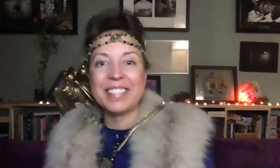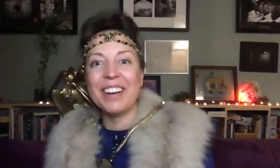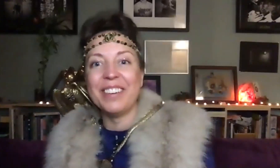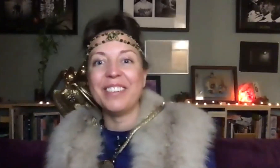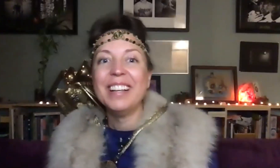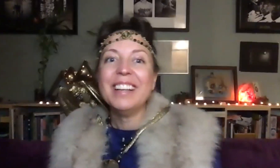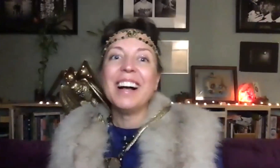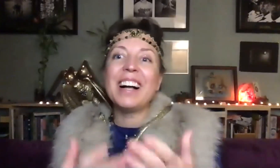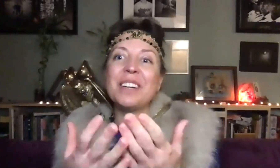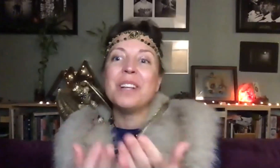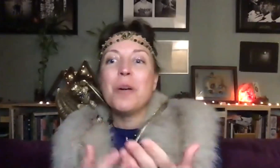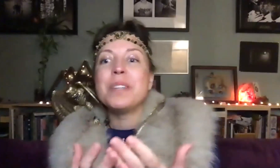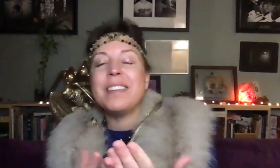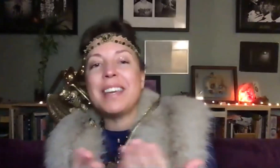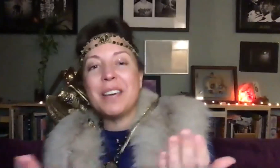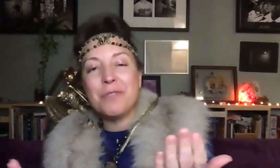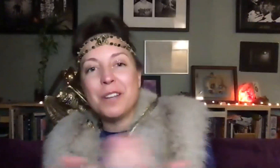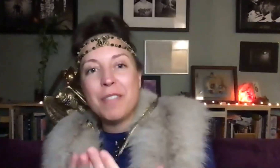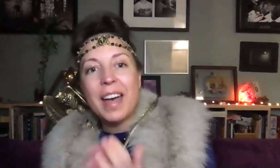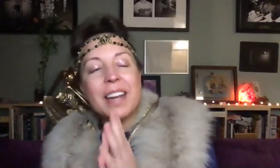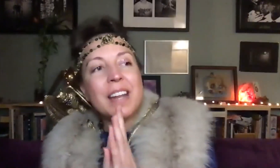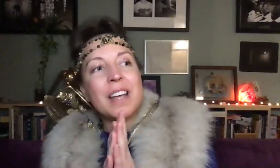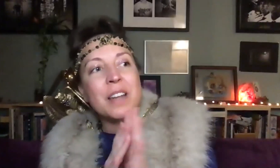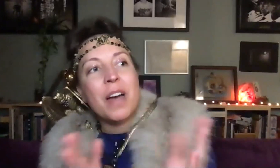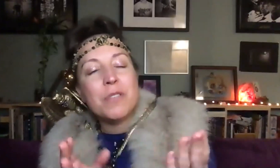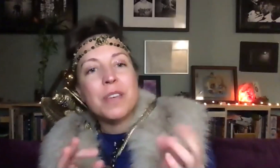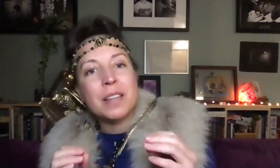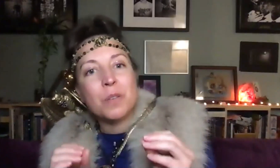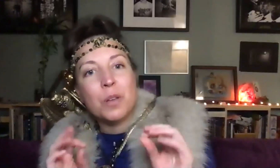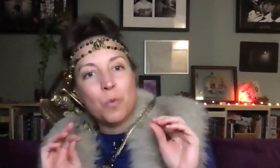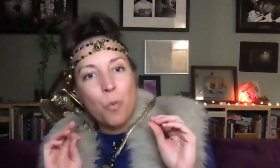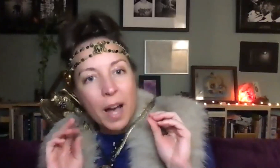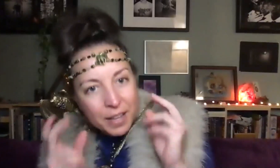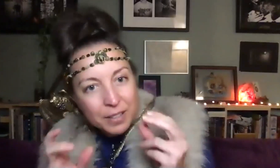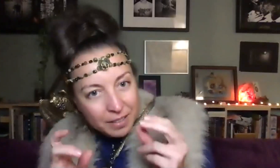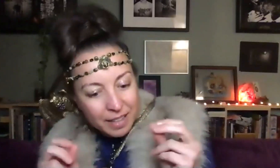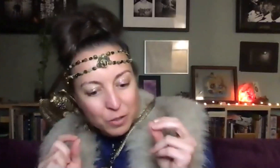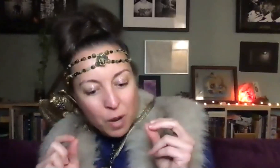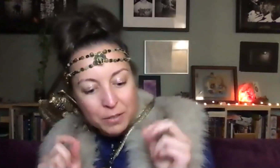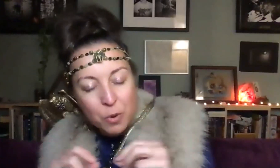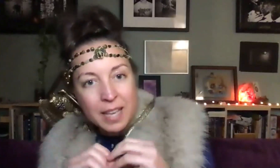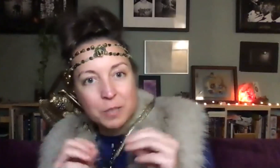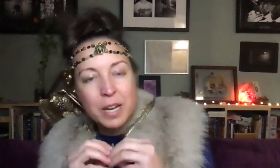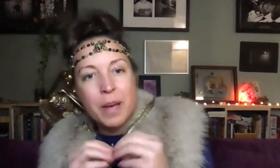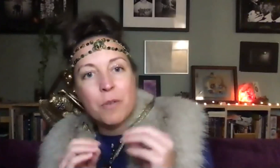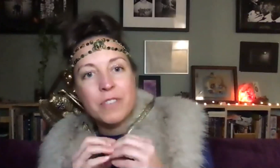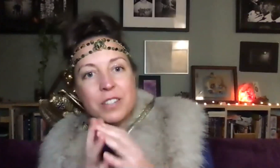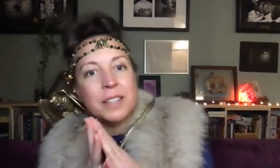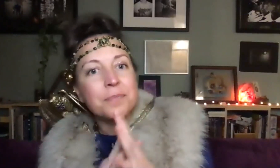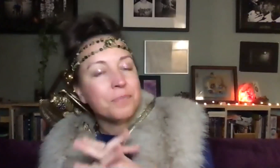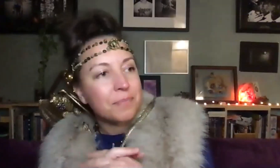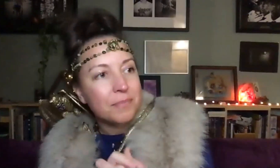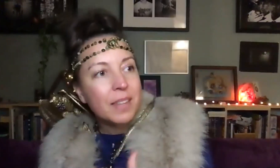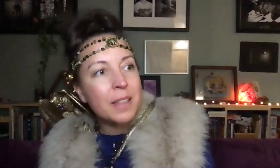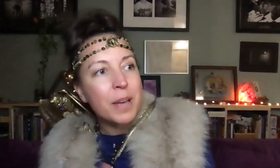Okay, so, but the gift of that and of everything is while like 2020 has been about